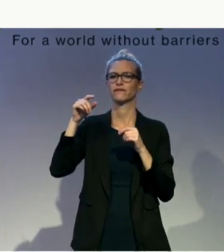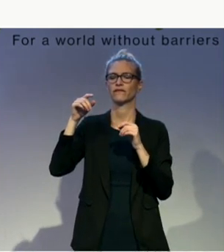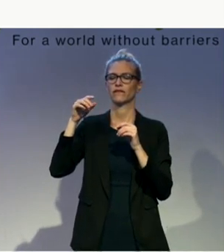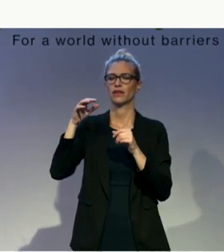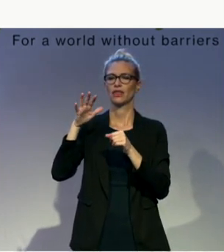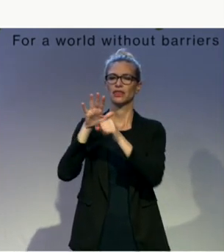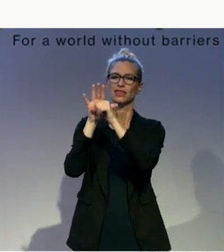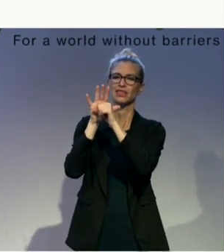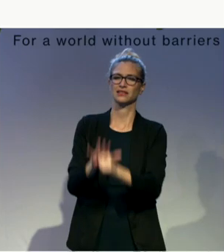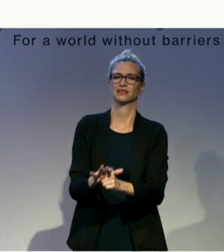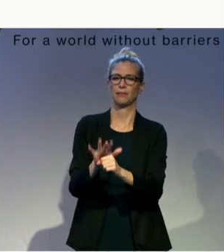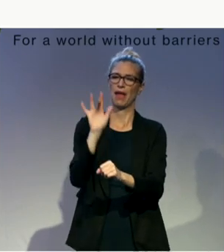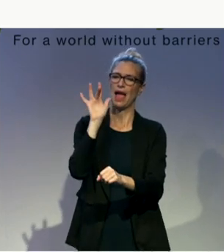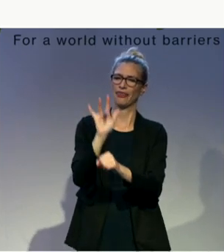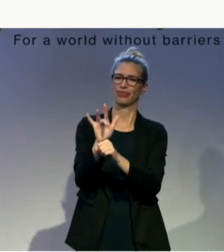So